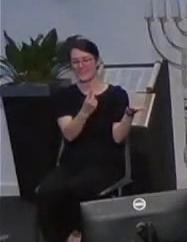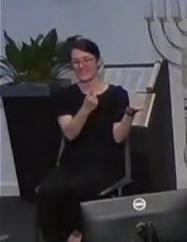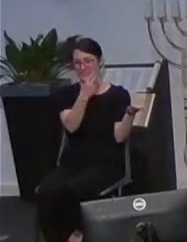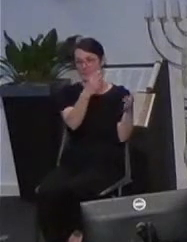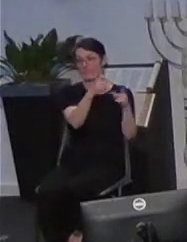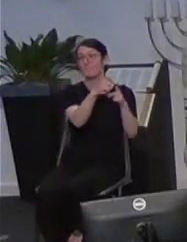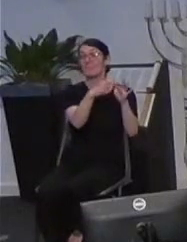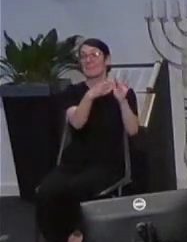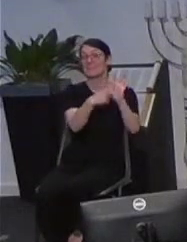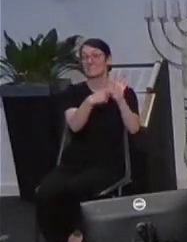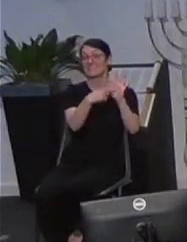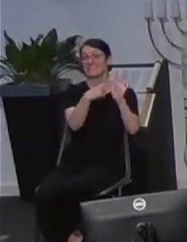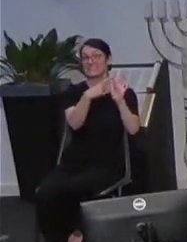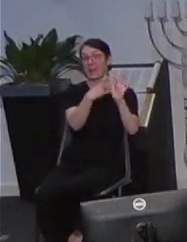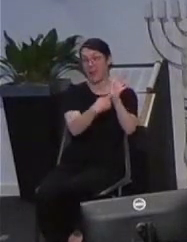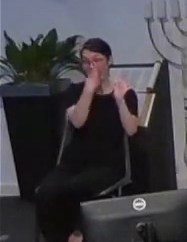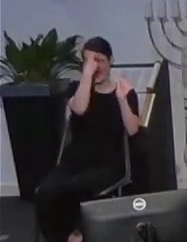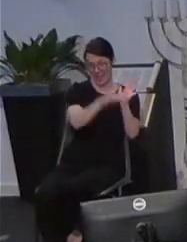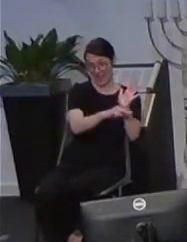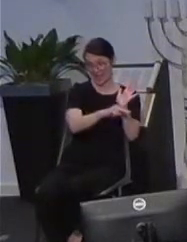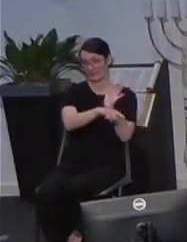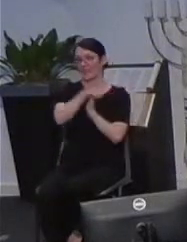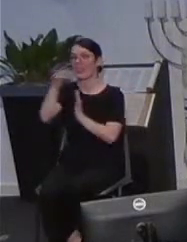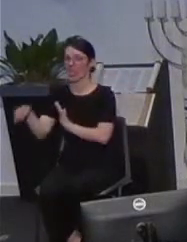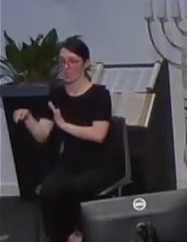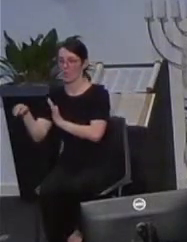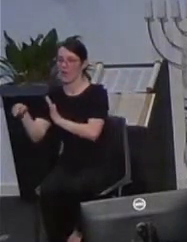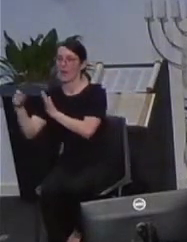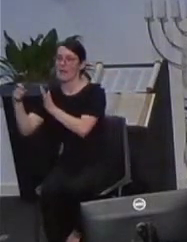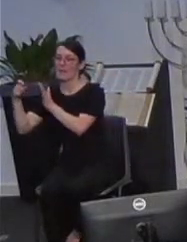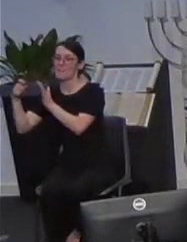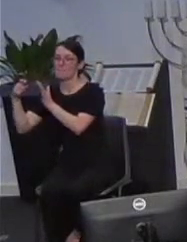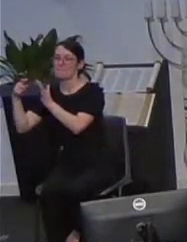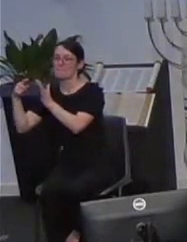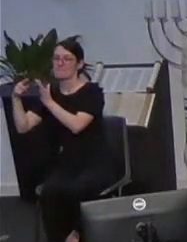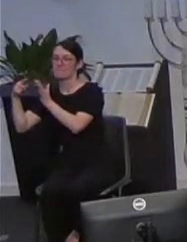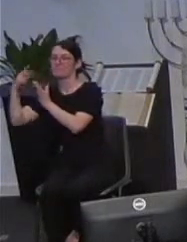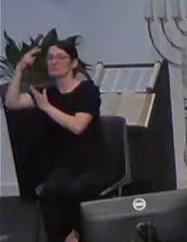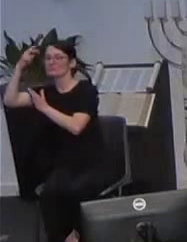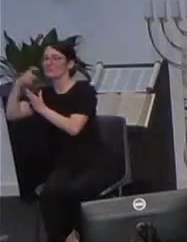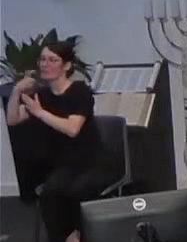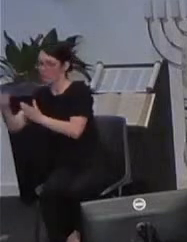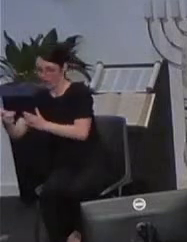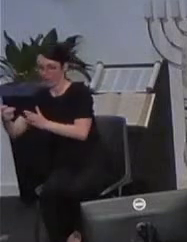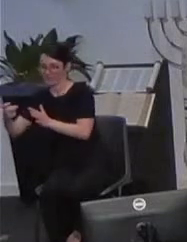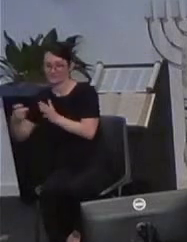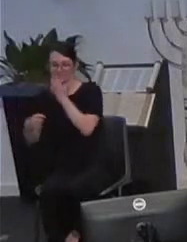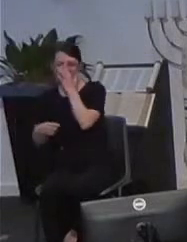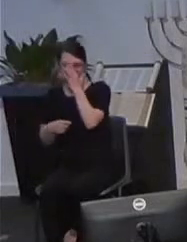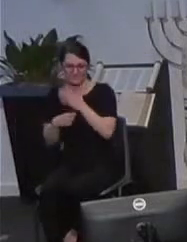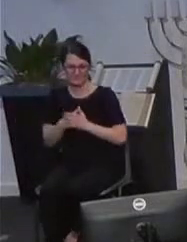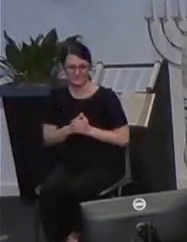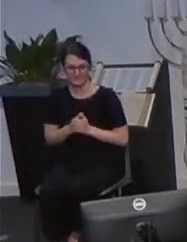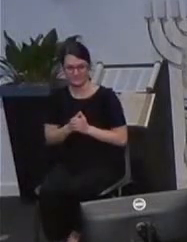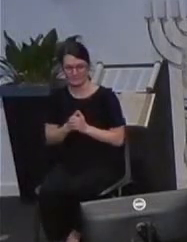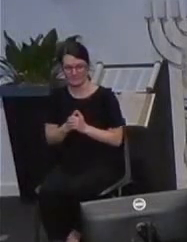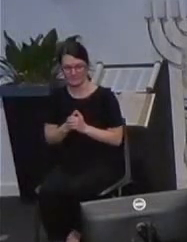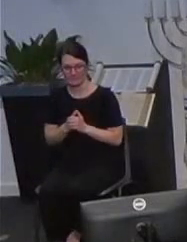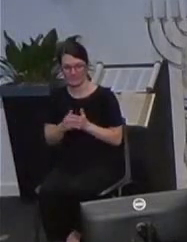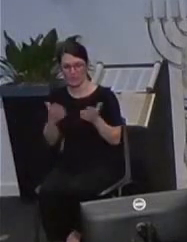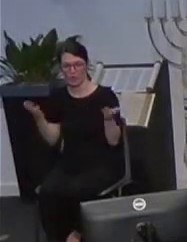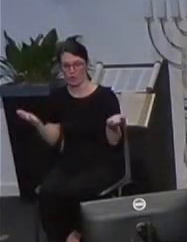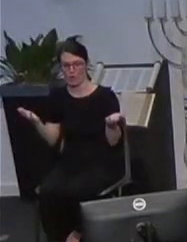rock. But the trouble with Peter, the rock, is also that a rock can